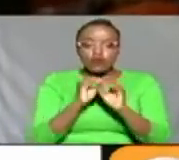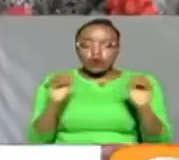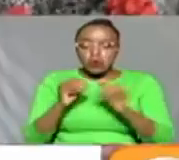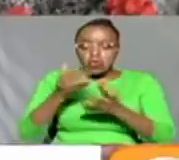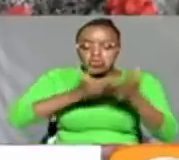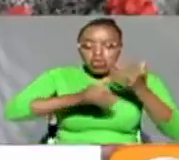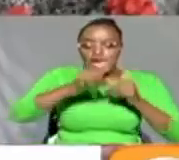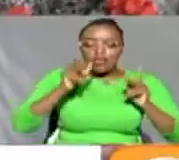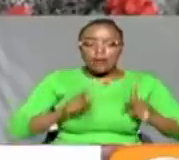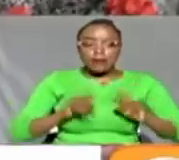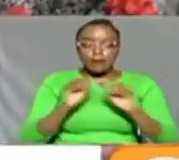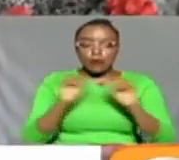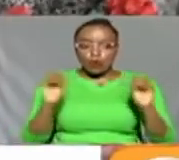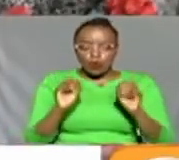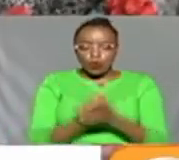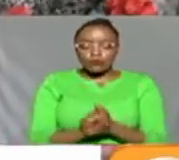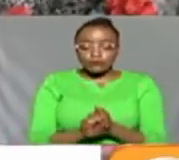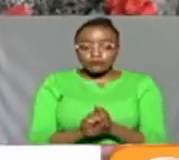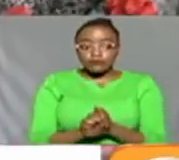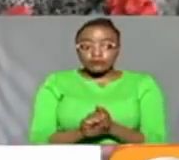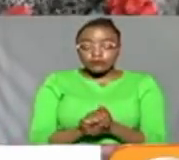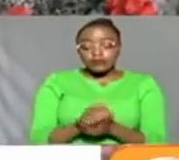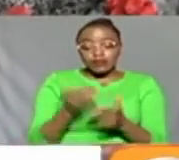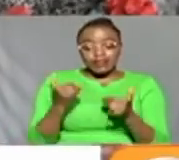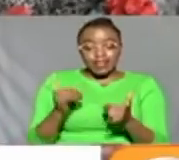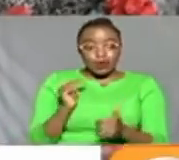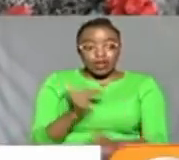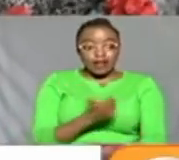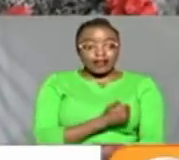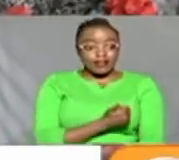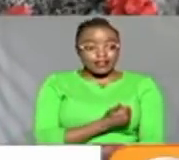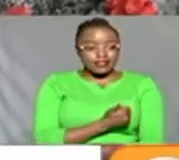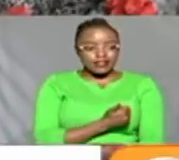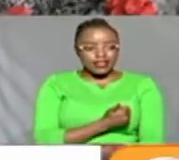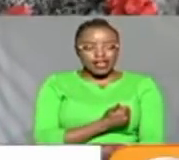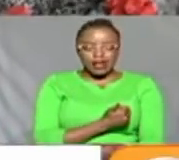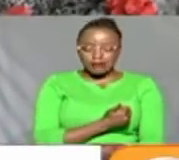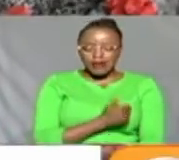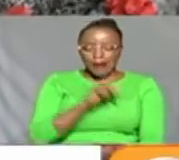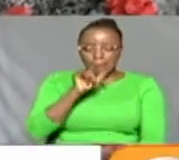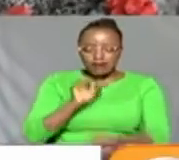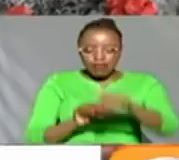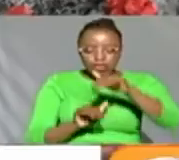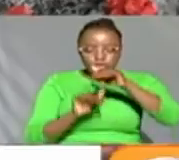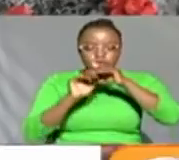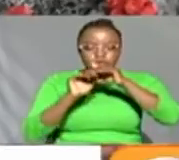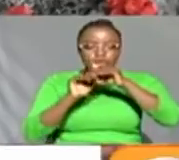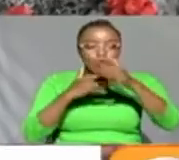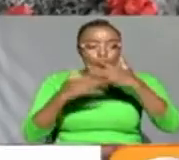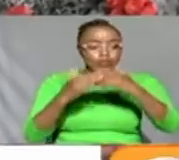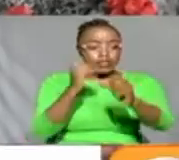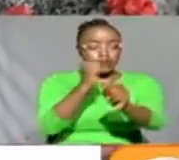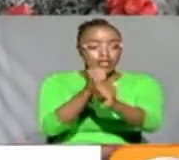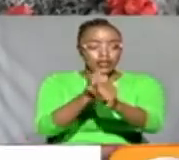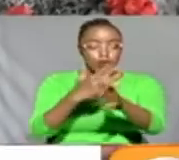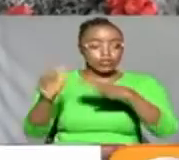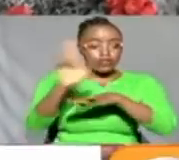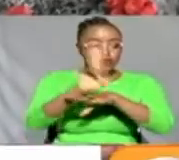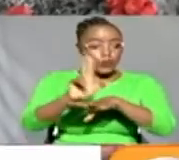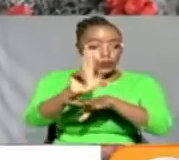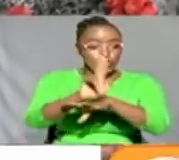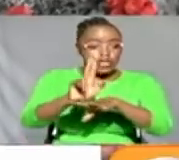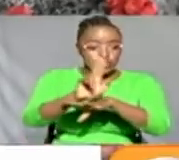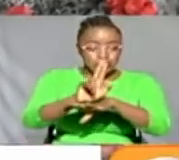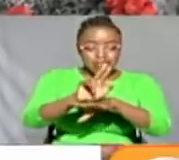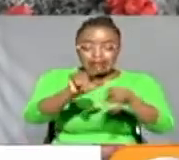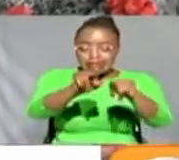other people. But it's forced us to a point where now we have to really limit what we are doing and what we are using.